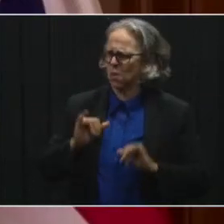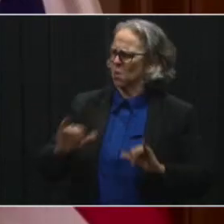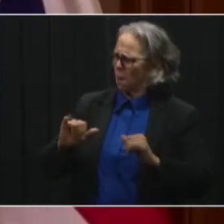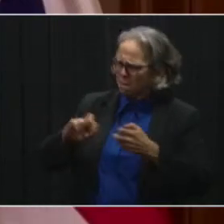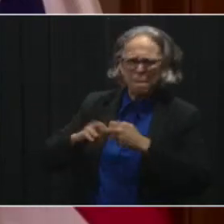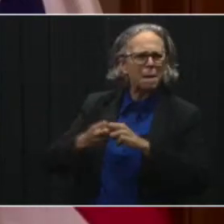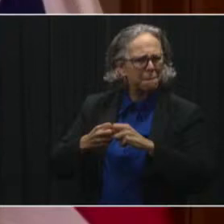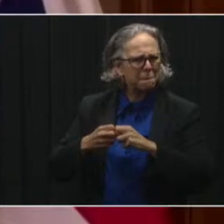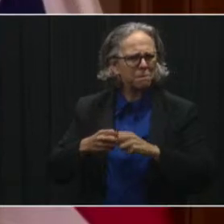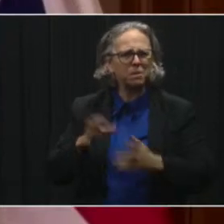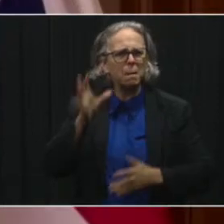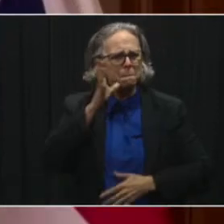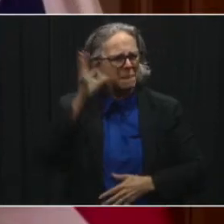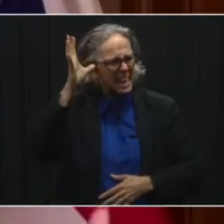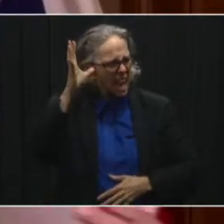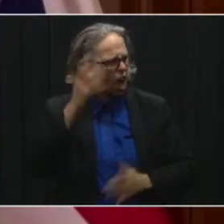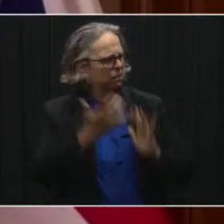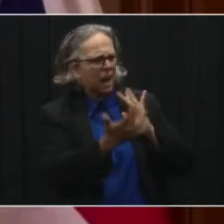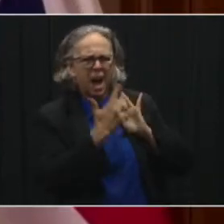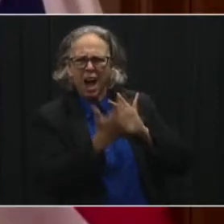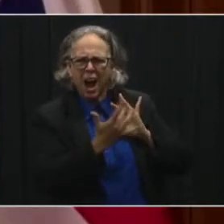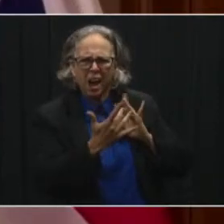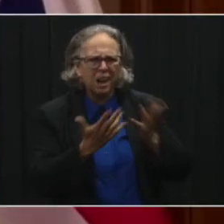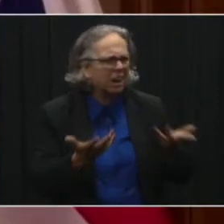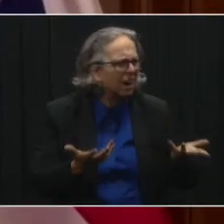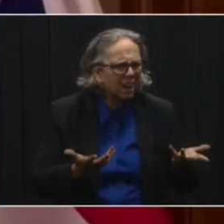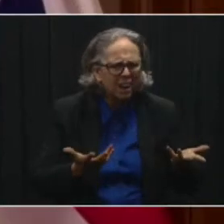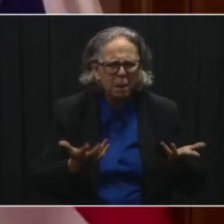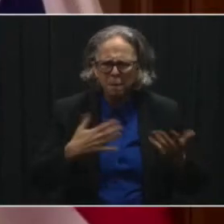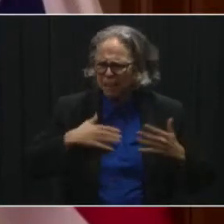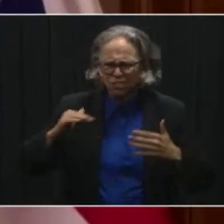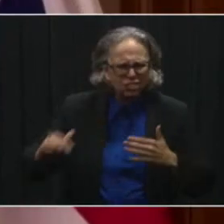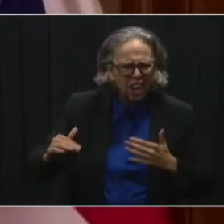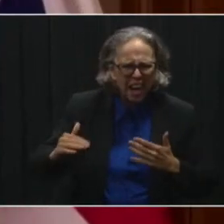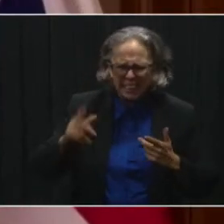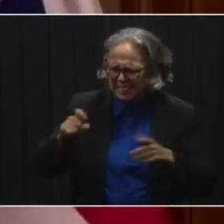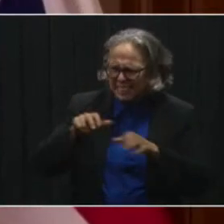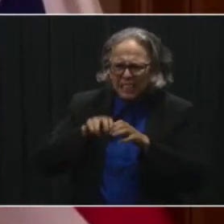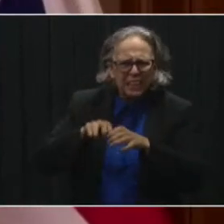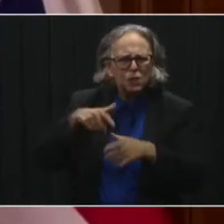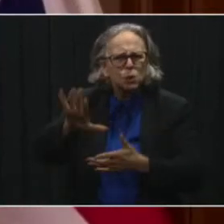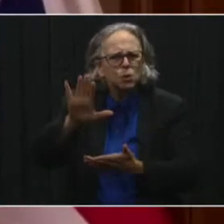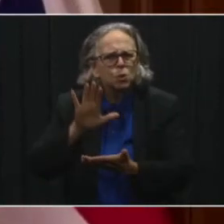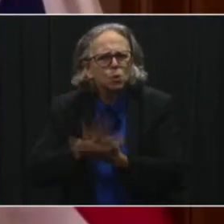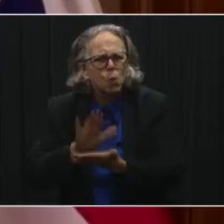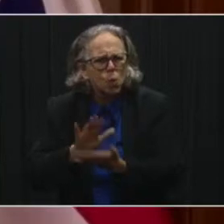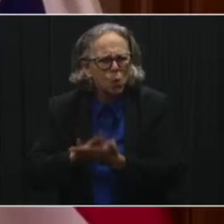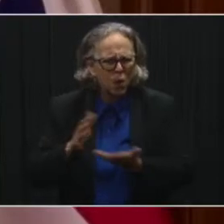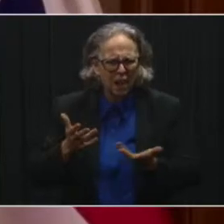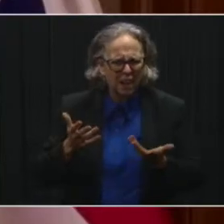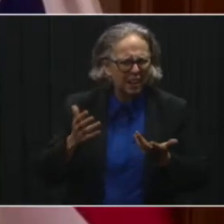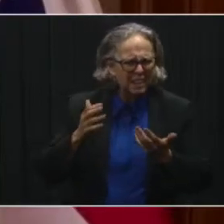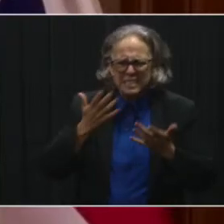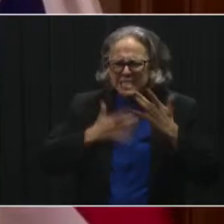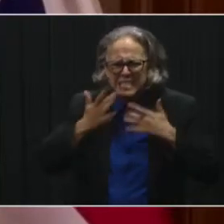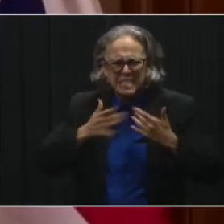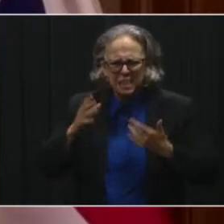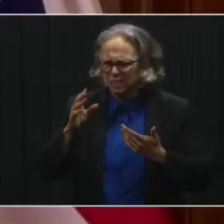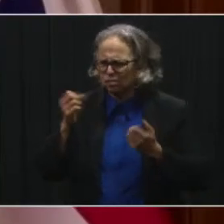that means. A child that normally would be, dropped off at 4 o'clock is now on the bus